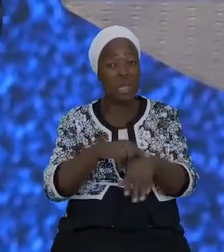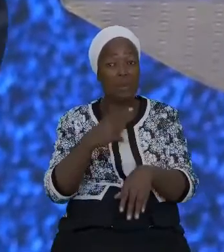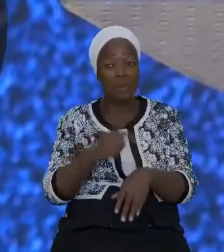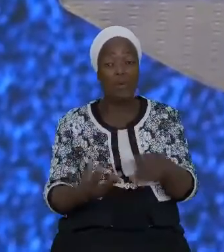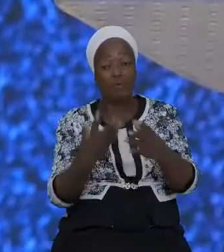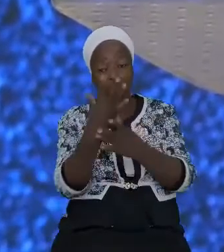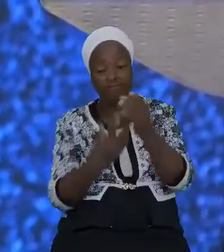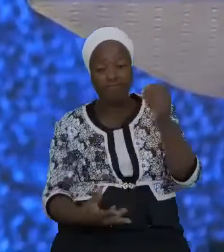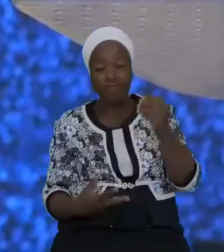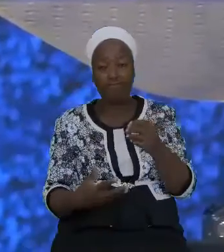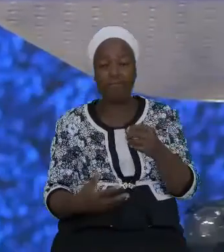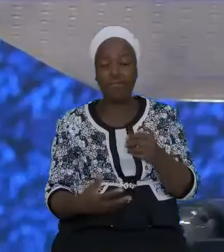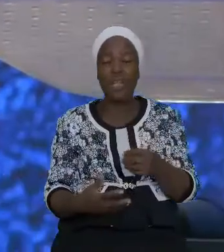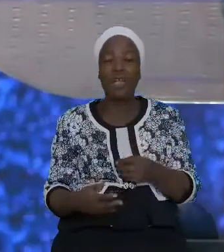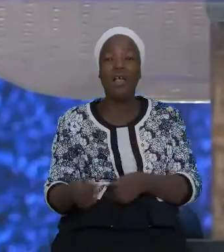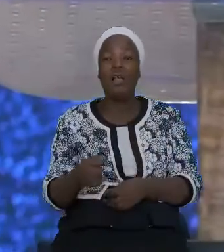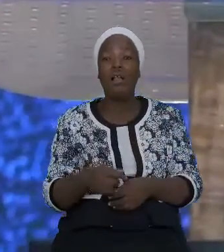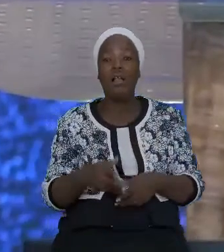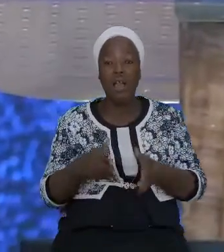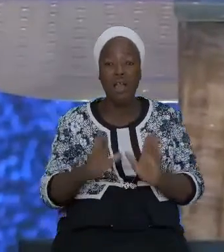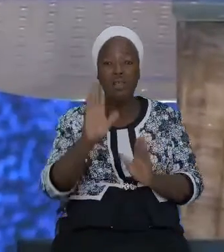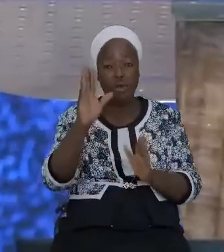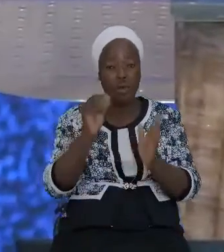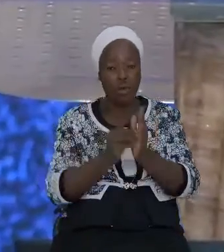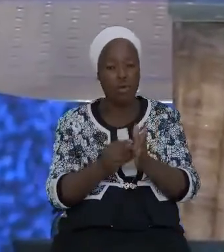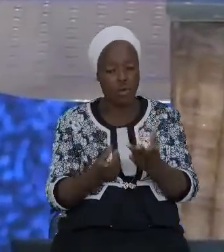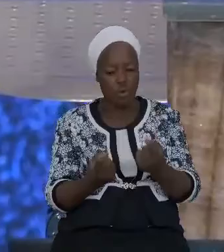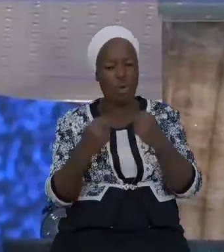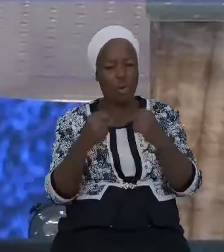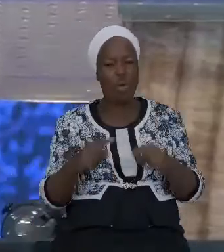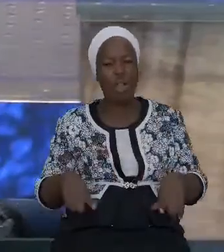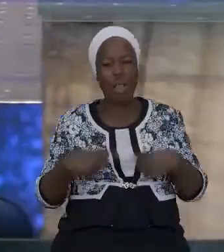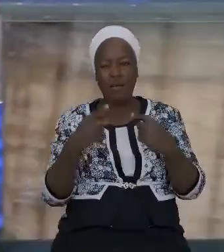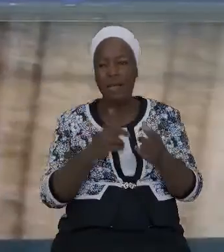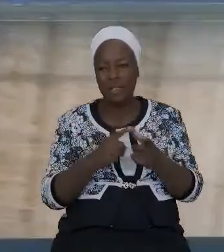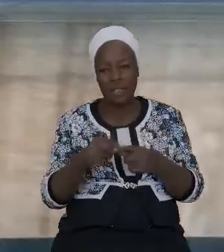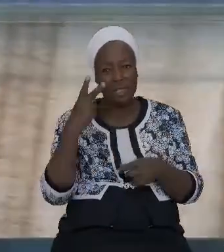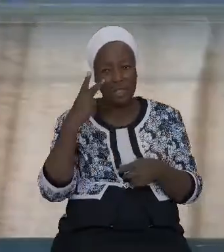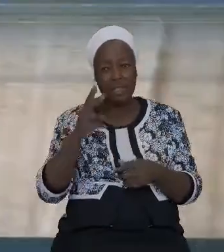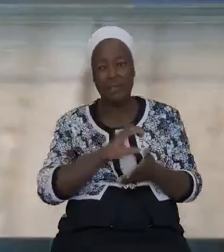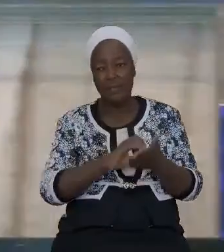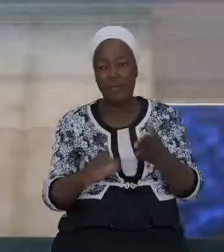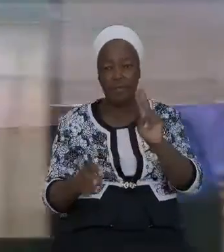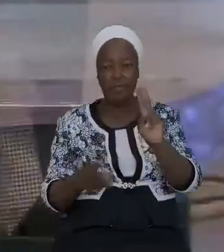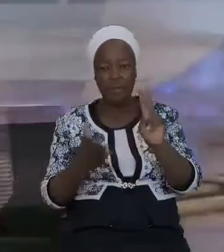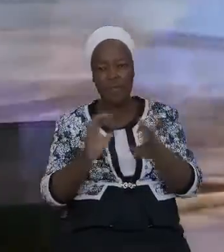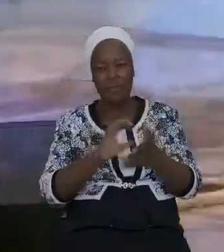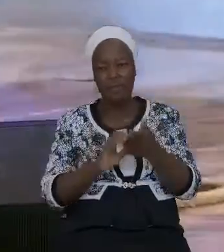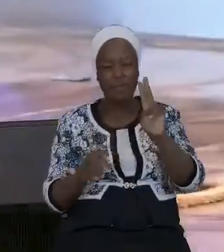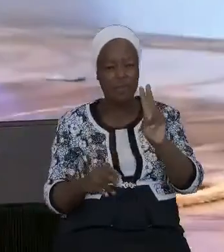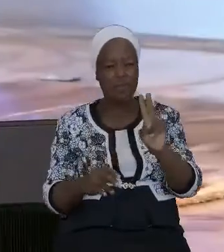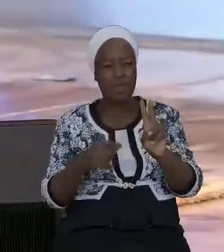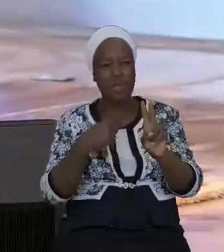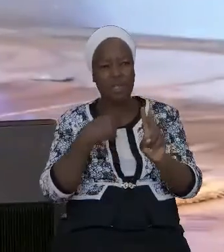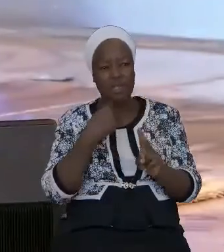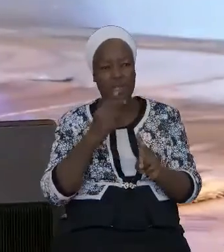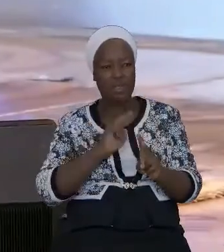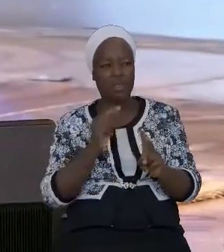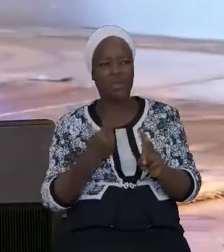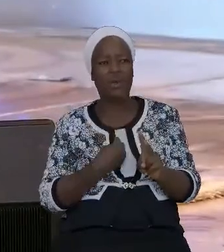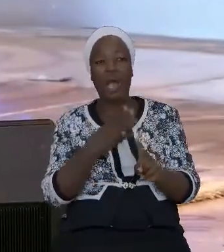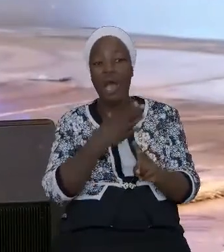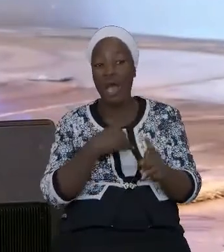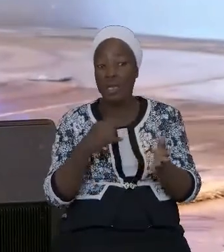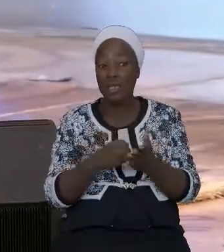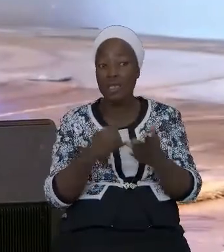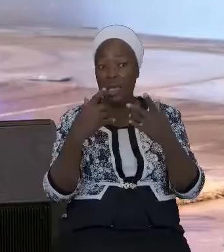and recession, let your own come alive. Look at verse 2 there. And verse 2 tells us,